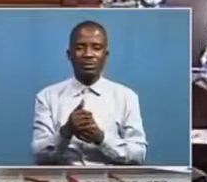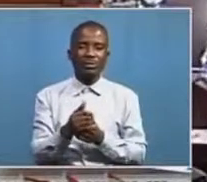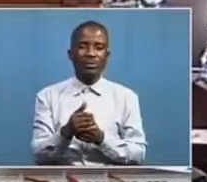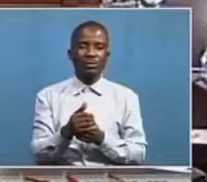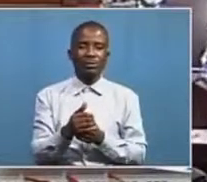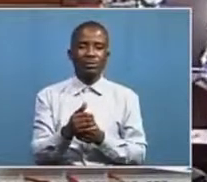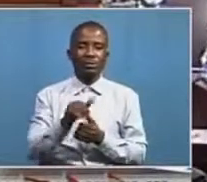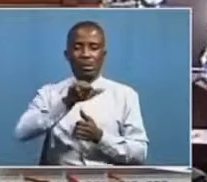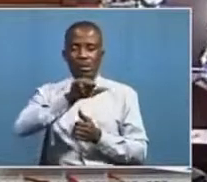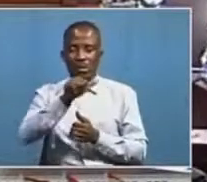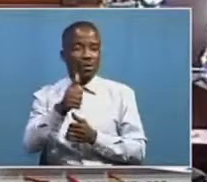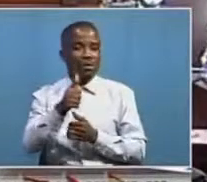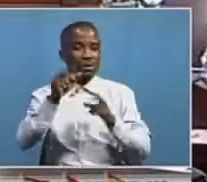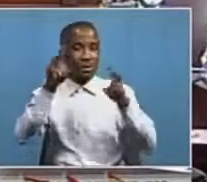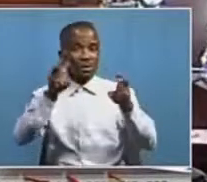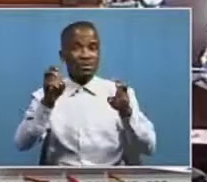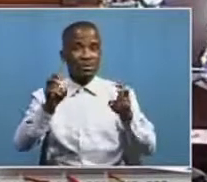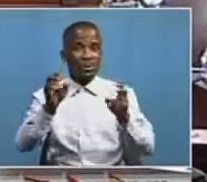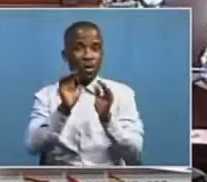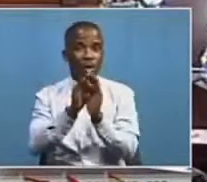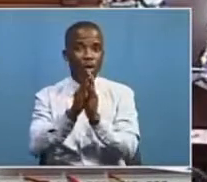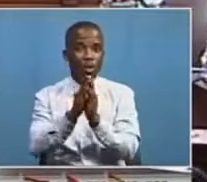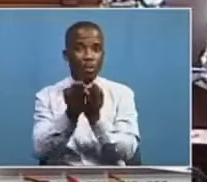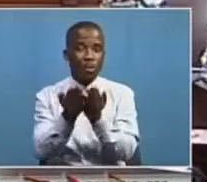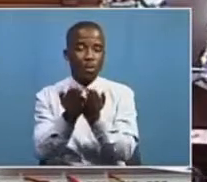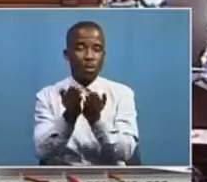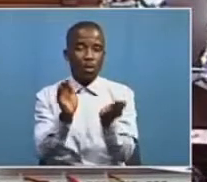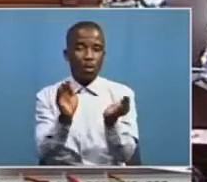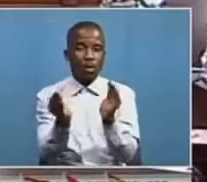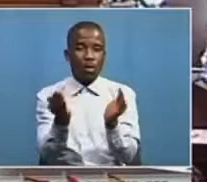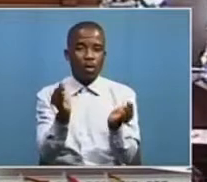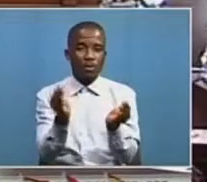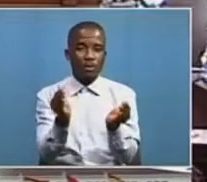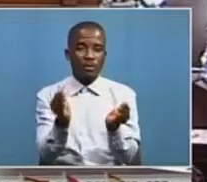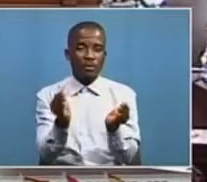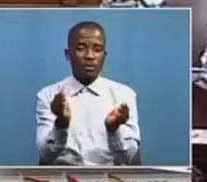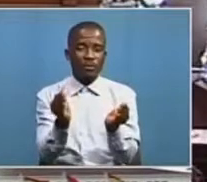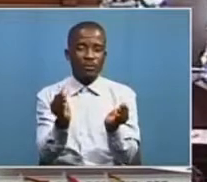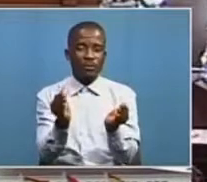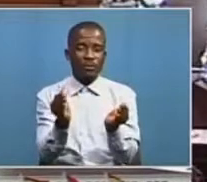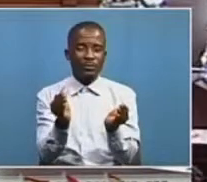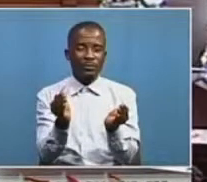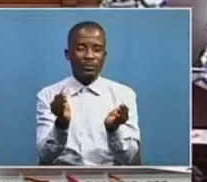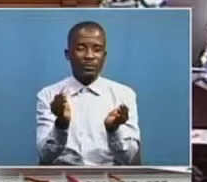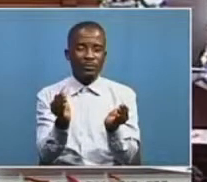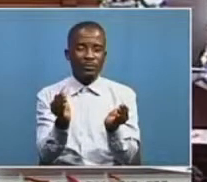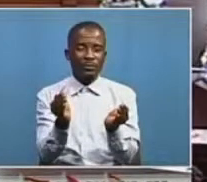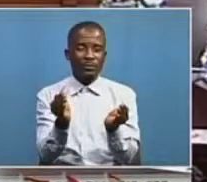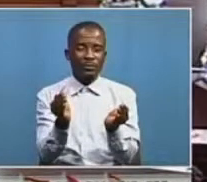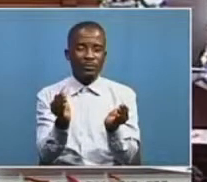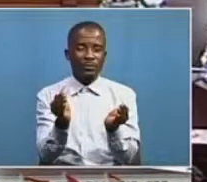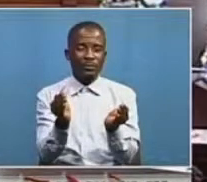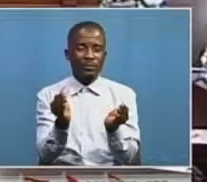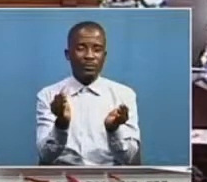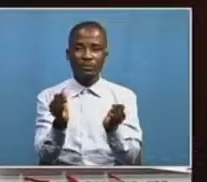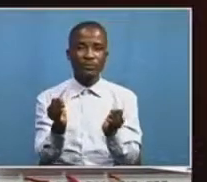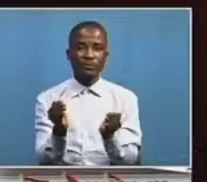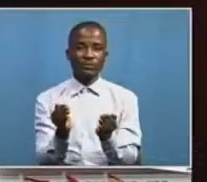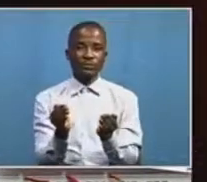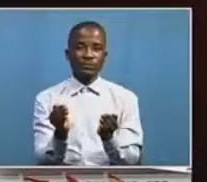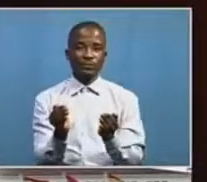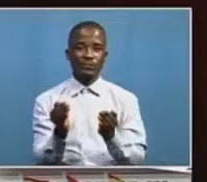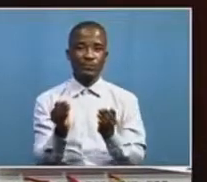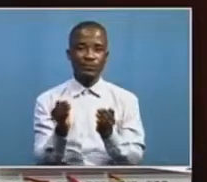edition, reissue, volume 11, 2, at paragraphs 1008 to 1009,